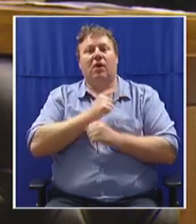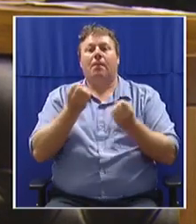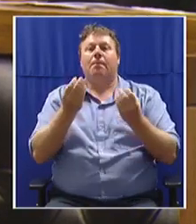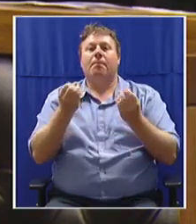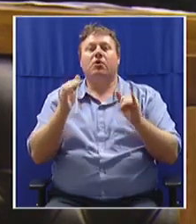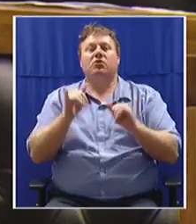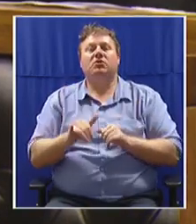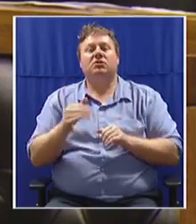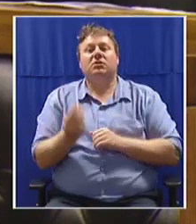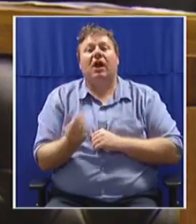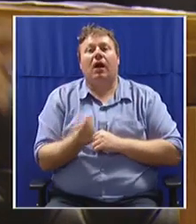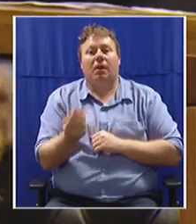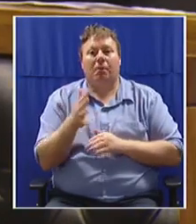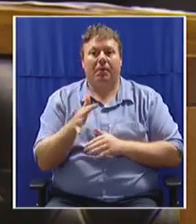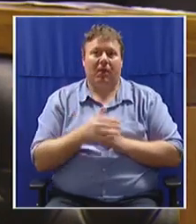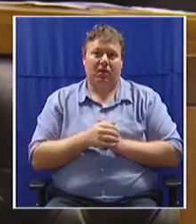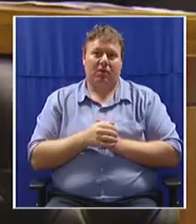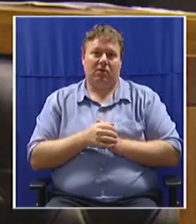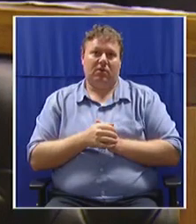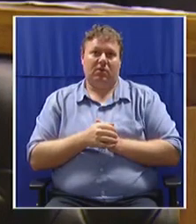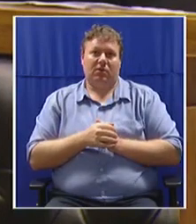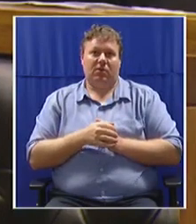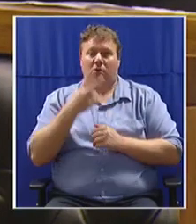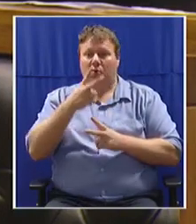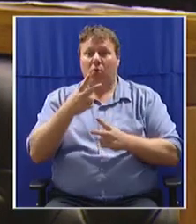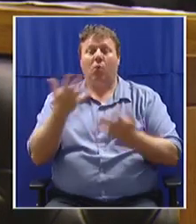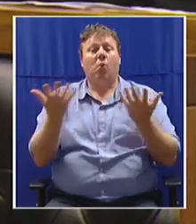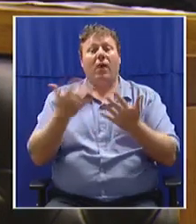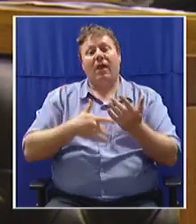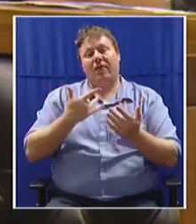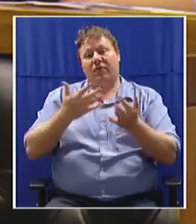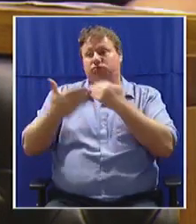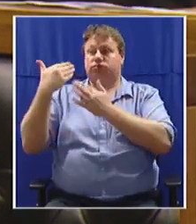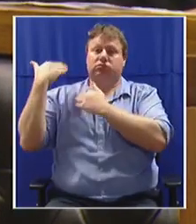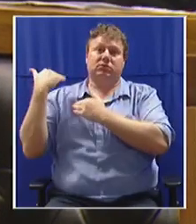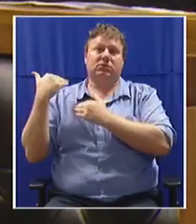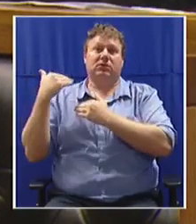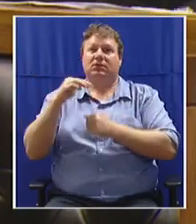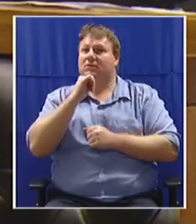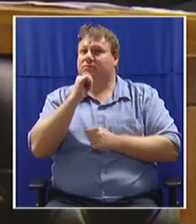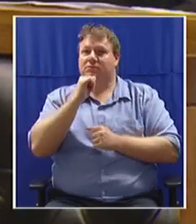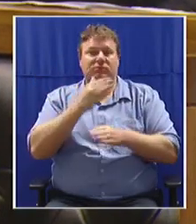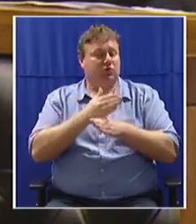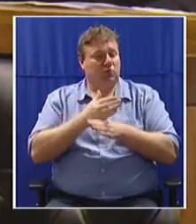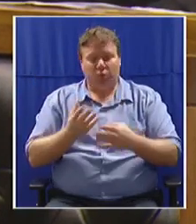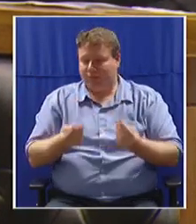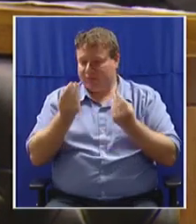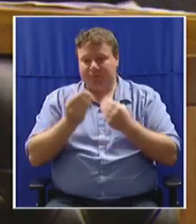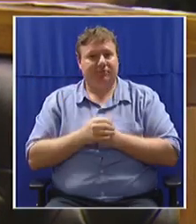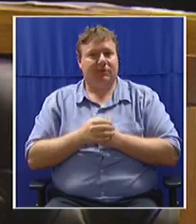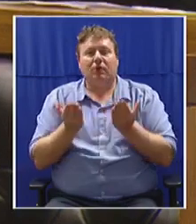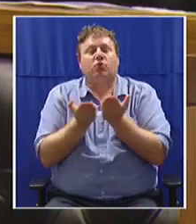people, because of their conditions, where they live, they could not go to school. As much as we've